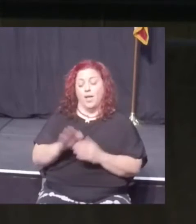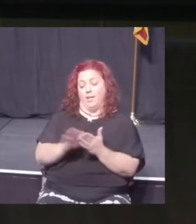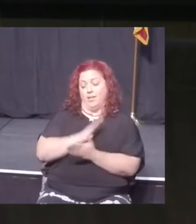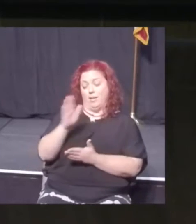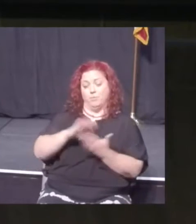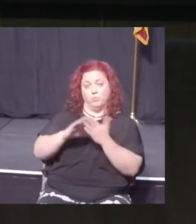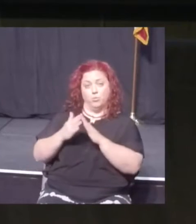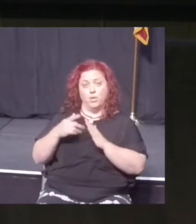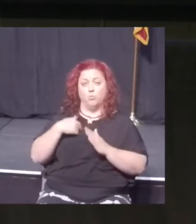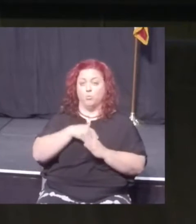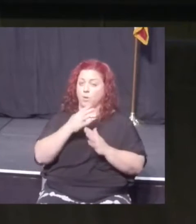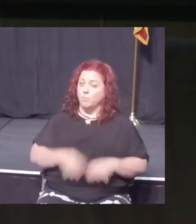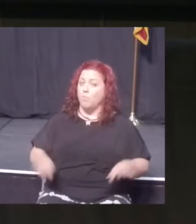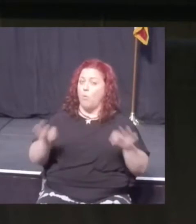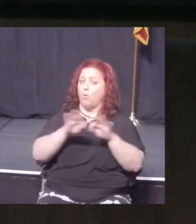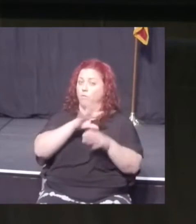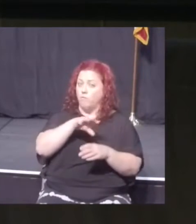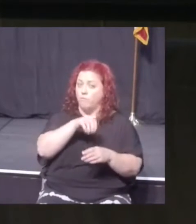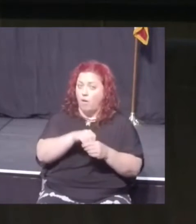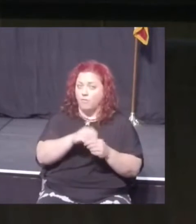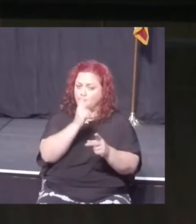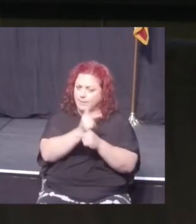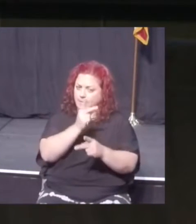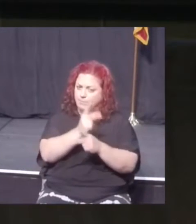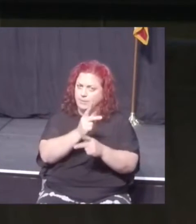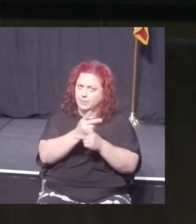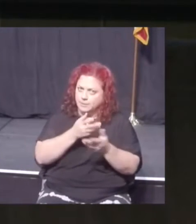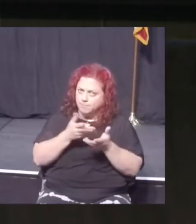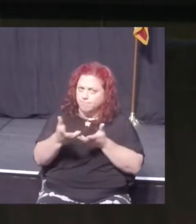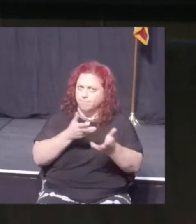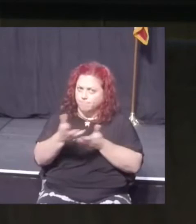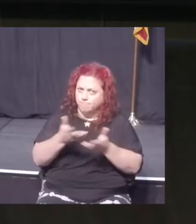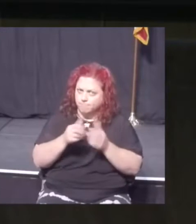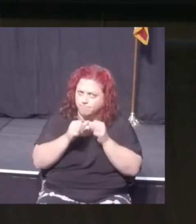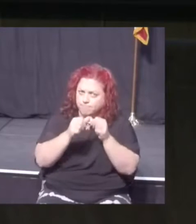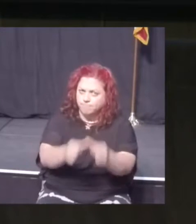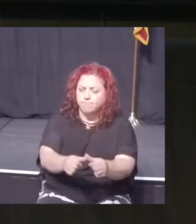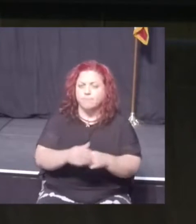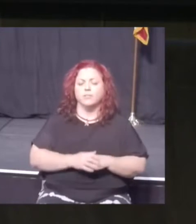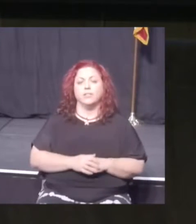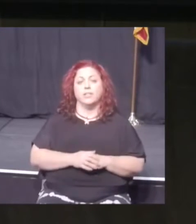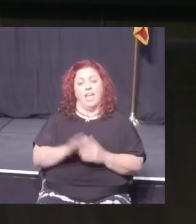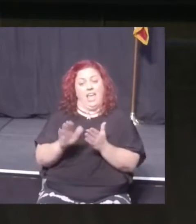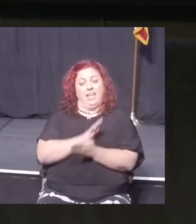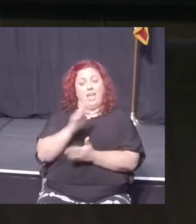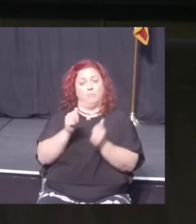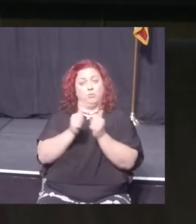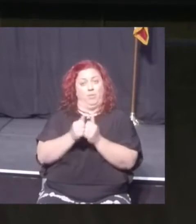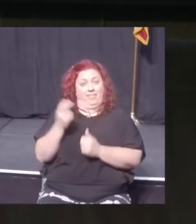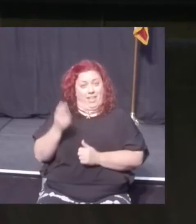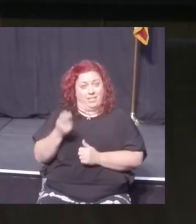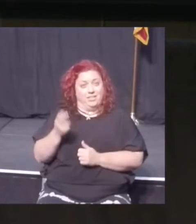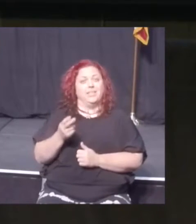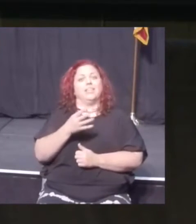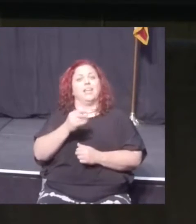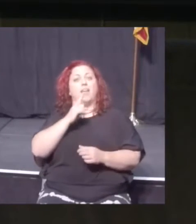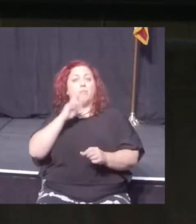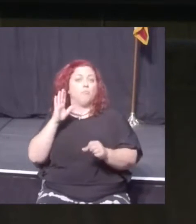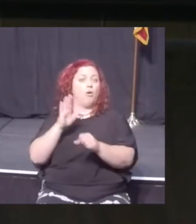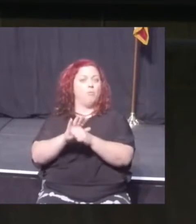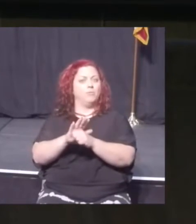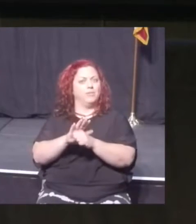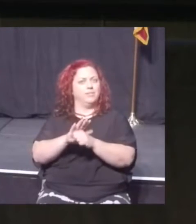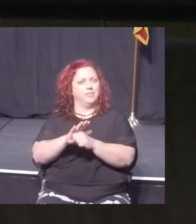we have an important role to play in keeping that dialogue going. A campus with the legacy and promise of San Jose